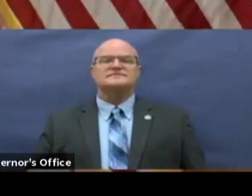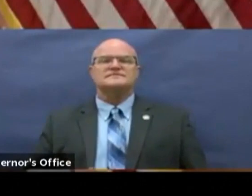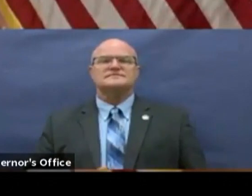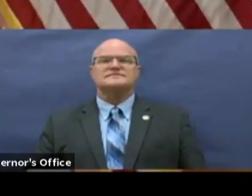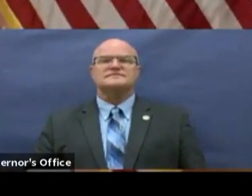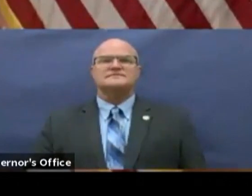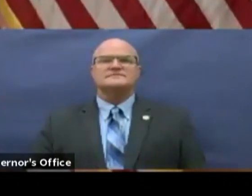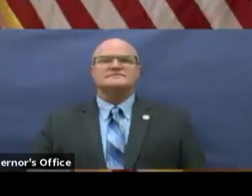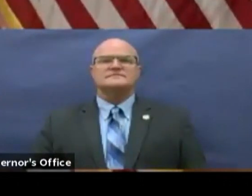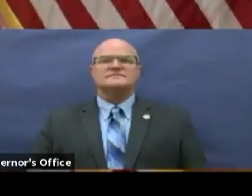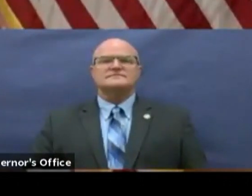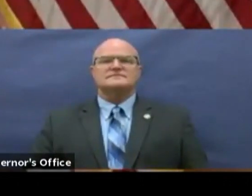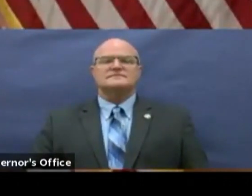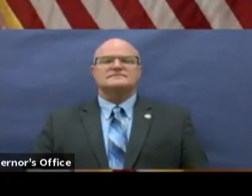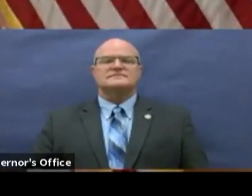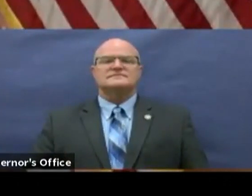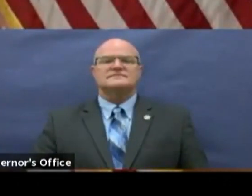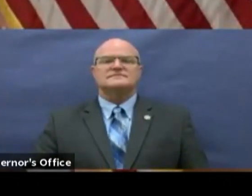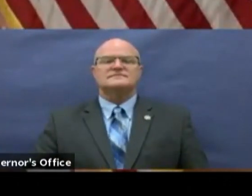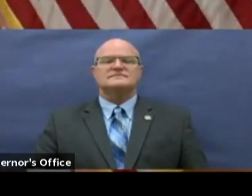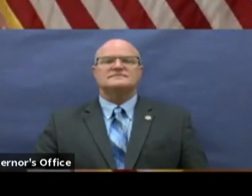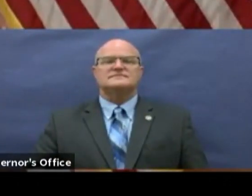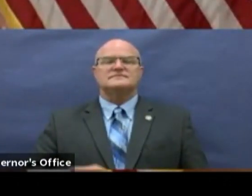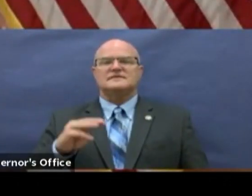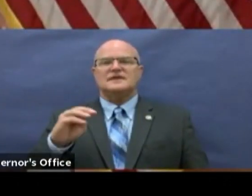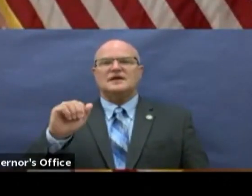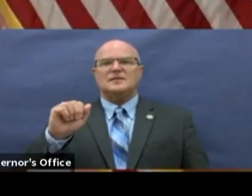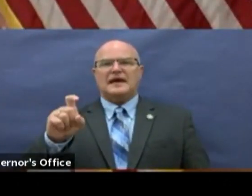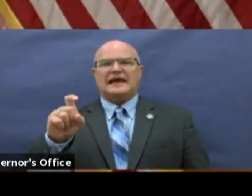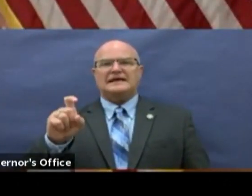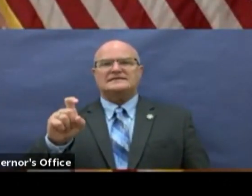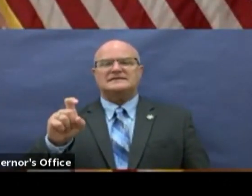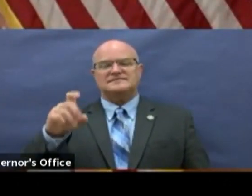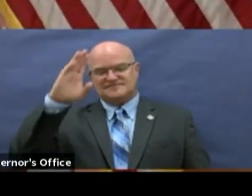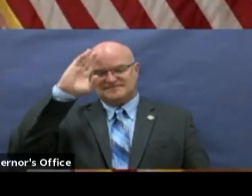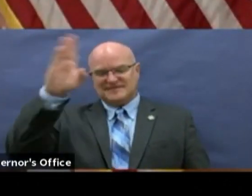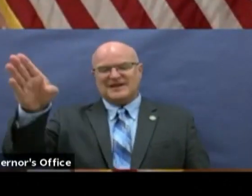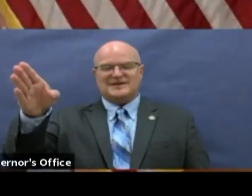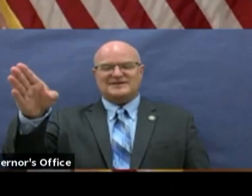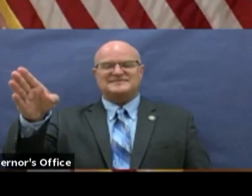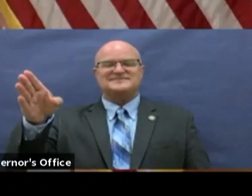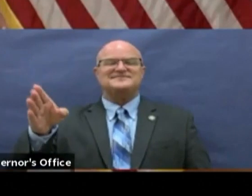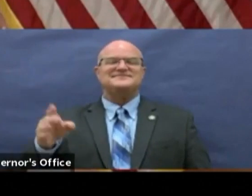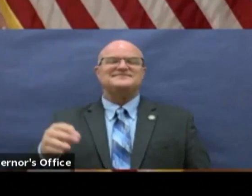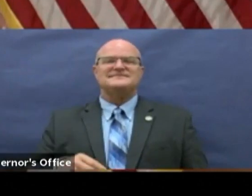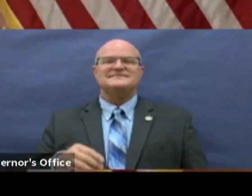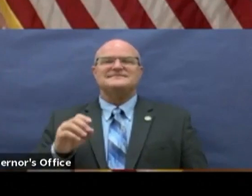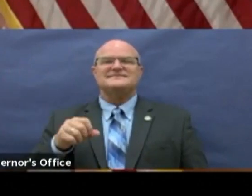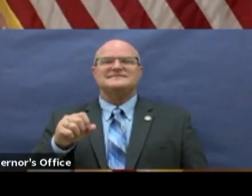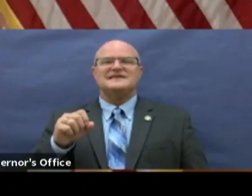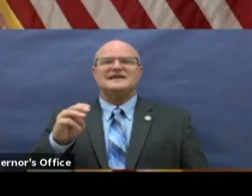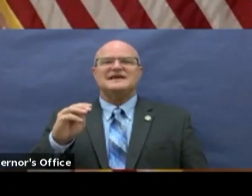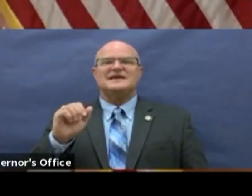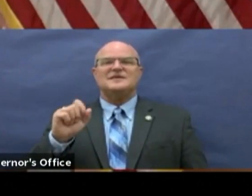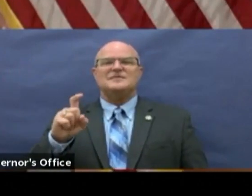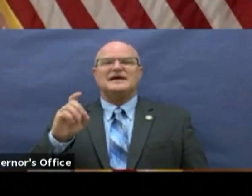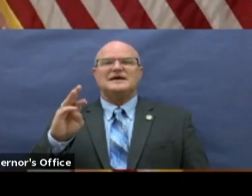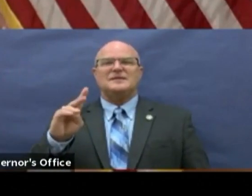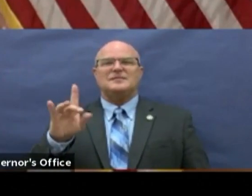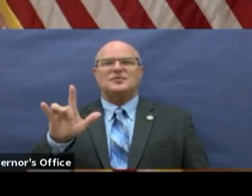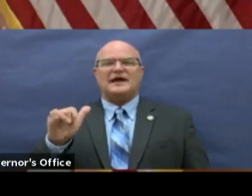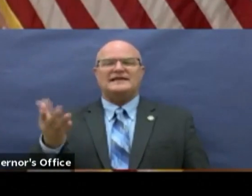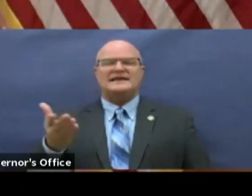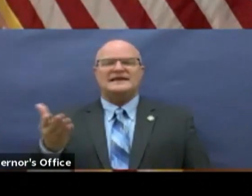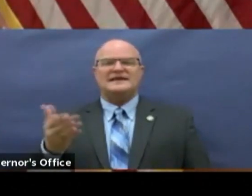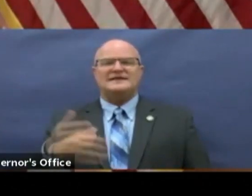Can I ask one? Yes, Max. Hello. Hello. Yeah, Max. The question is this: the latest